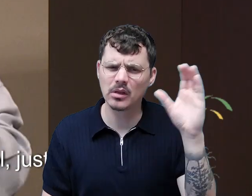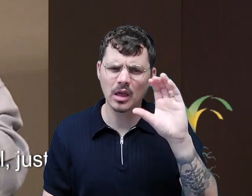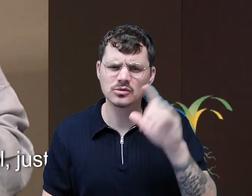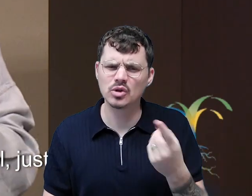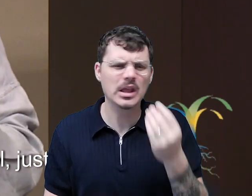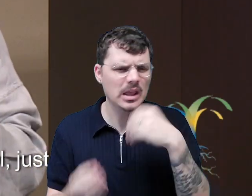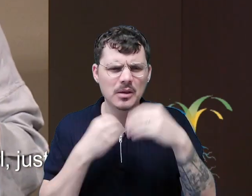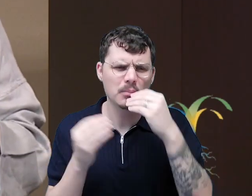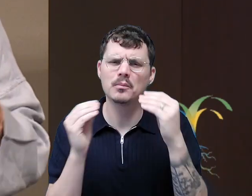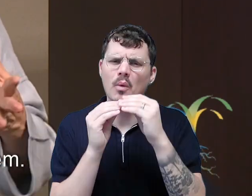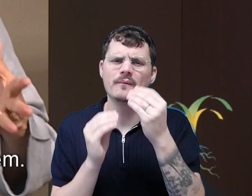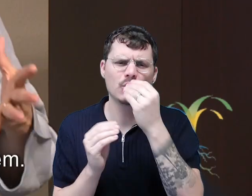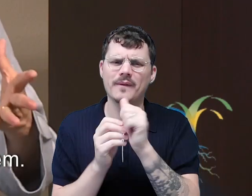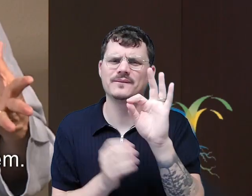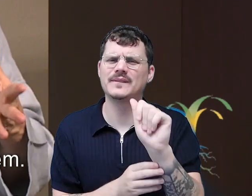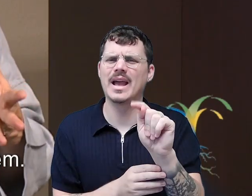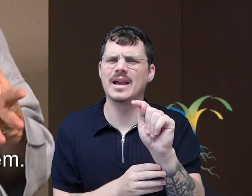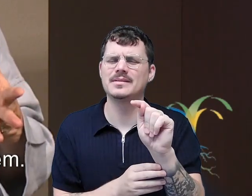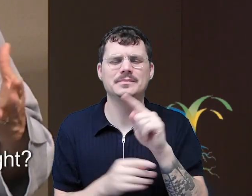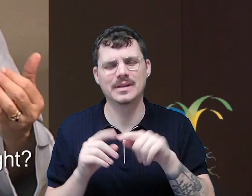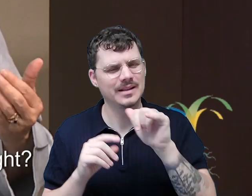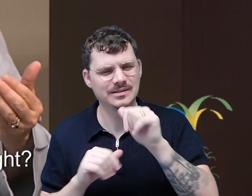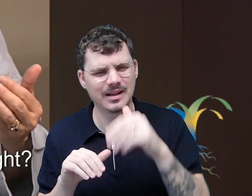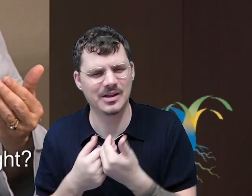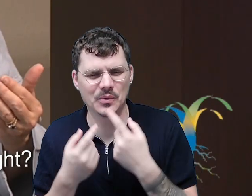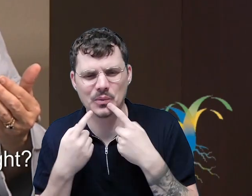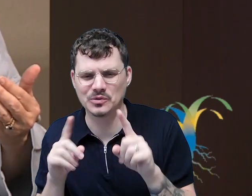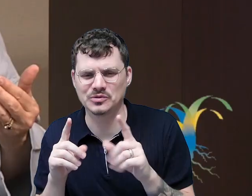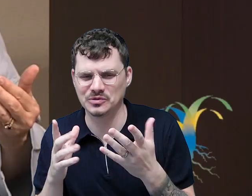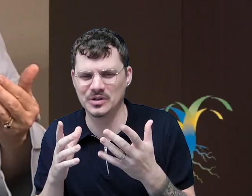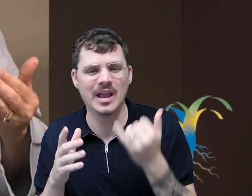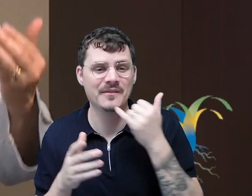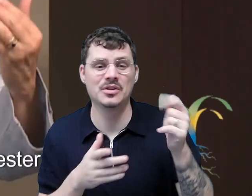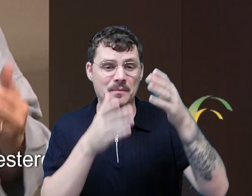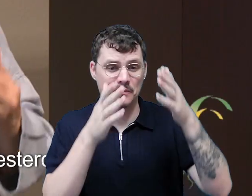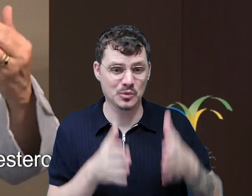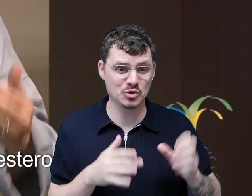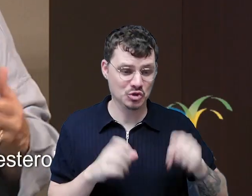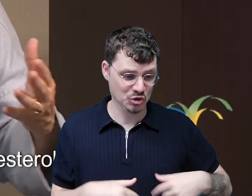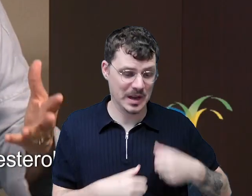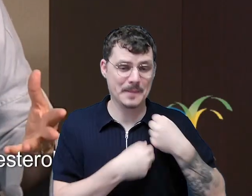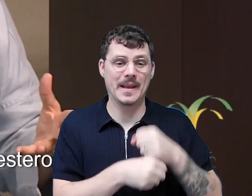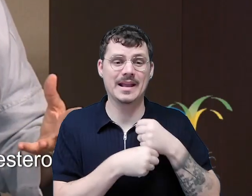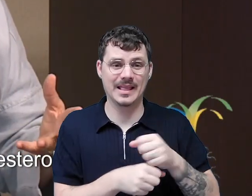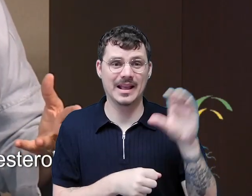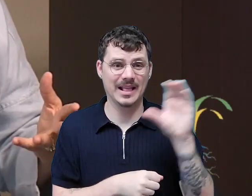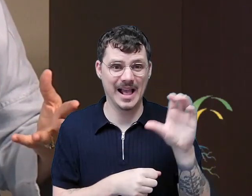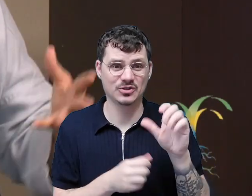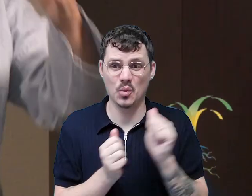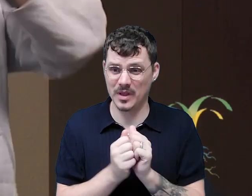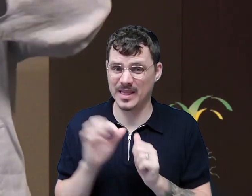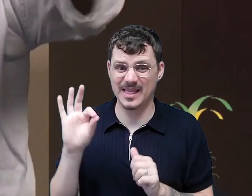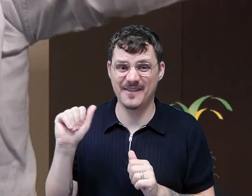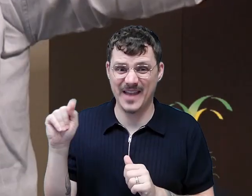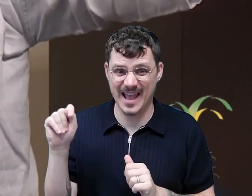up your cholesterol, just eat foods with a lot of fat in them. Well, that's not how it works, right? If the person could make the cholesterol